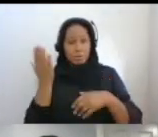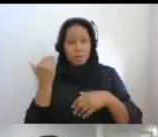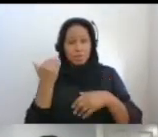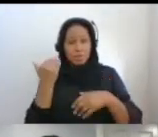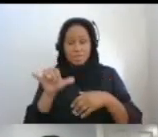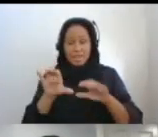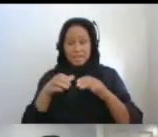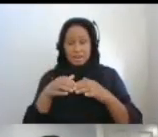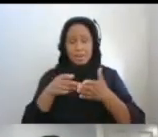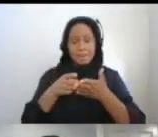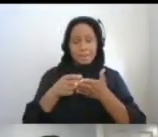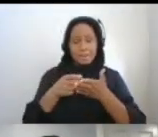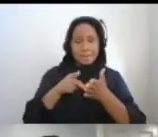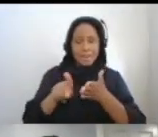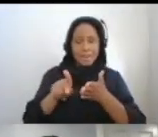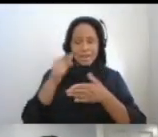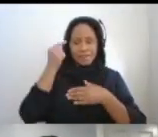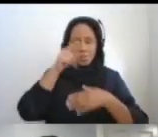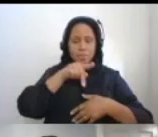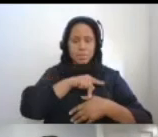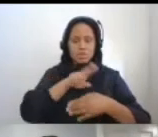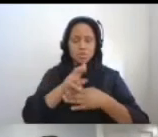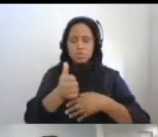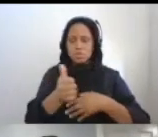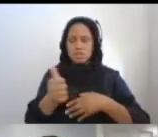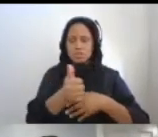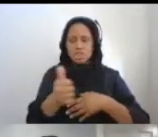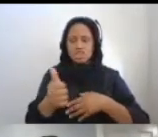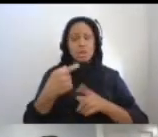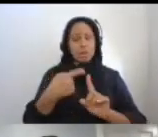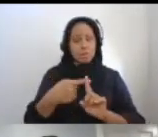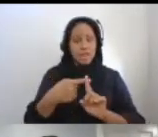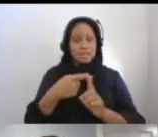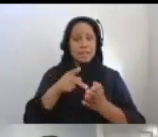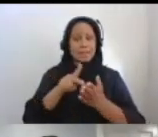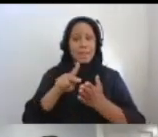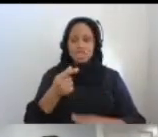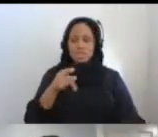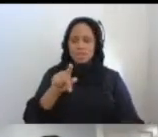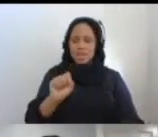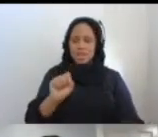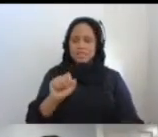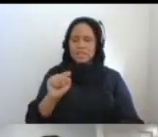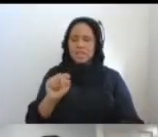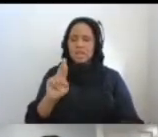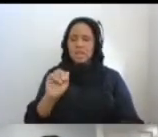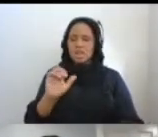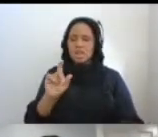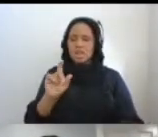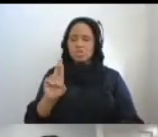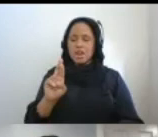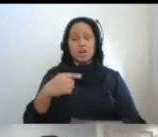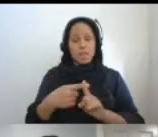use transportation. It also paid for the GPS tracker. It also paid for clothing up to